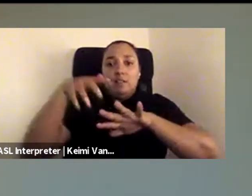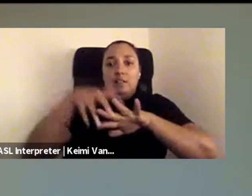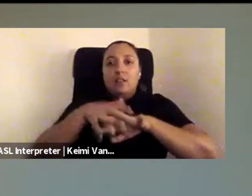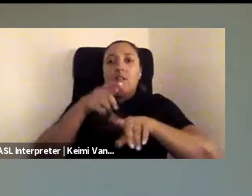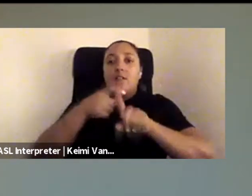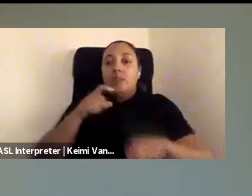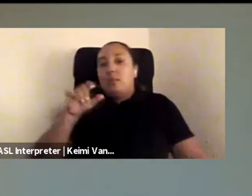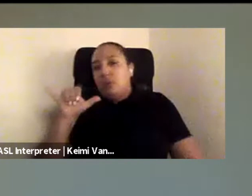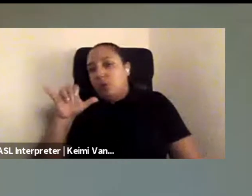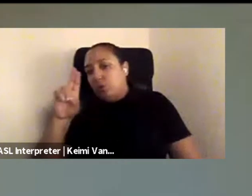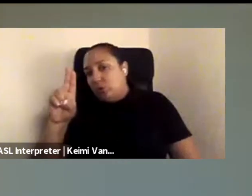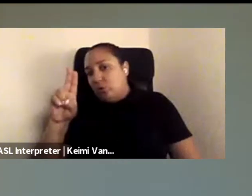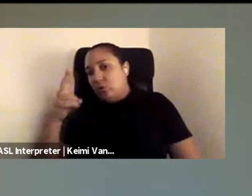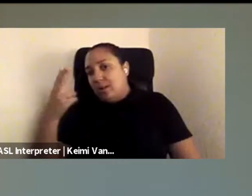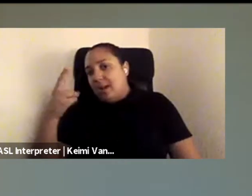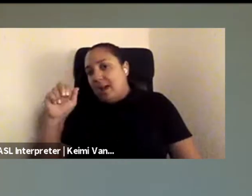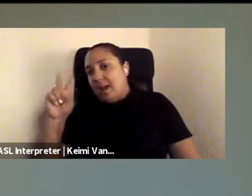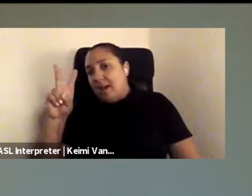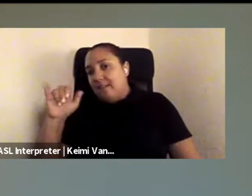Yuhaviatam Marengayam people.